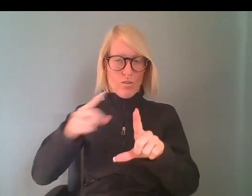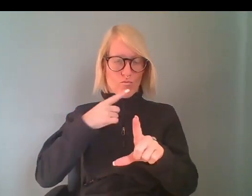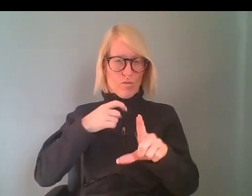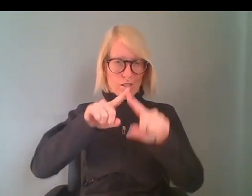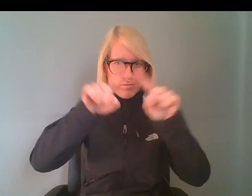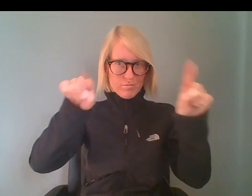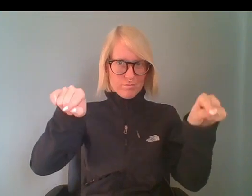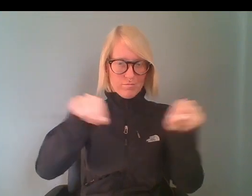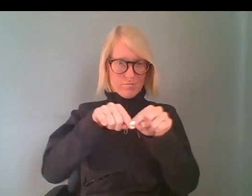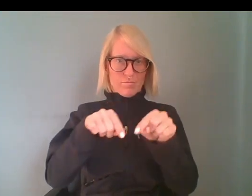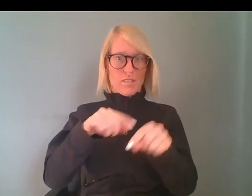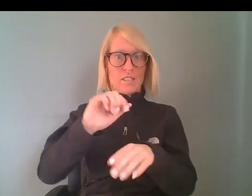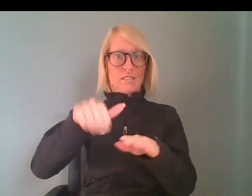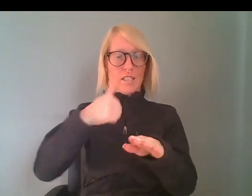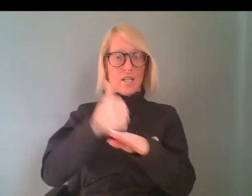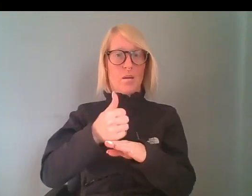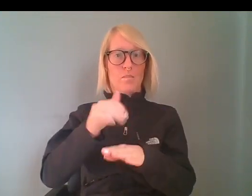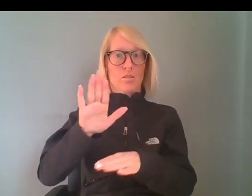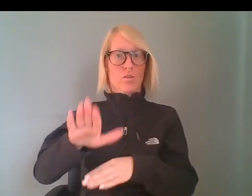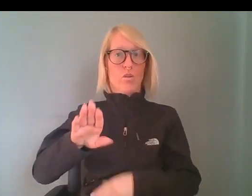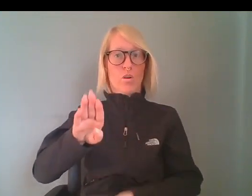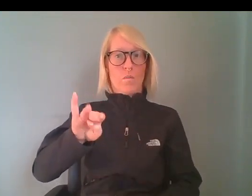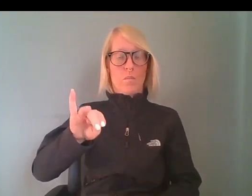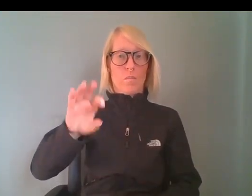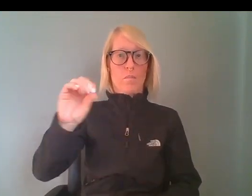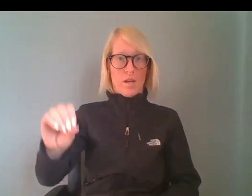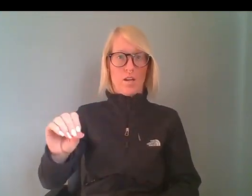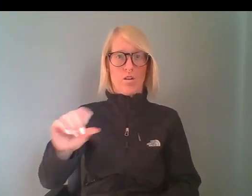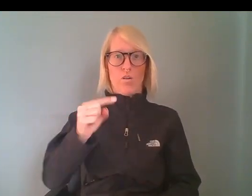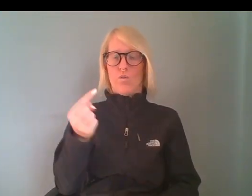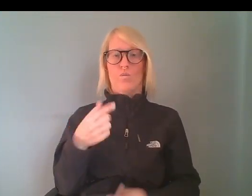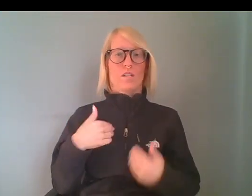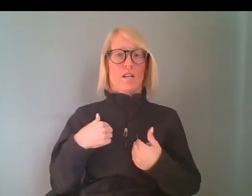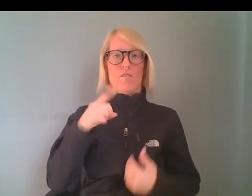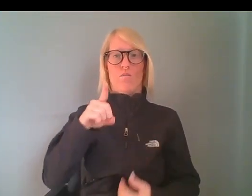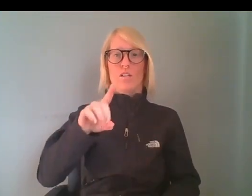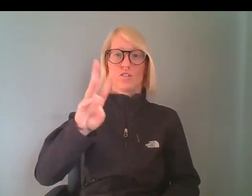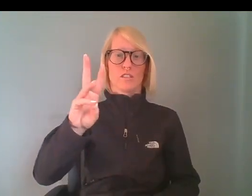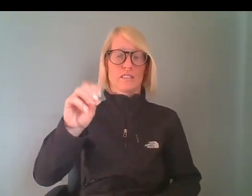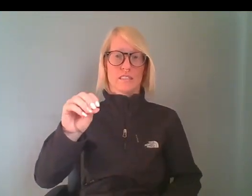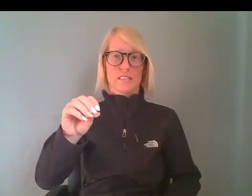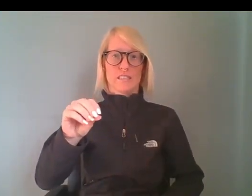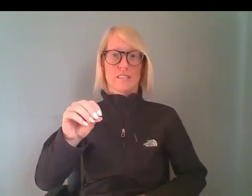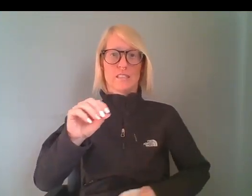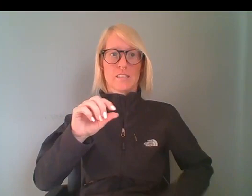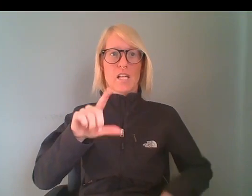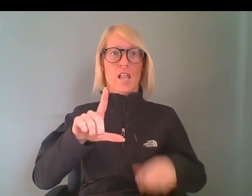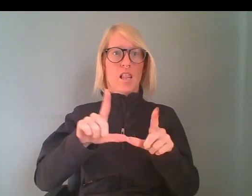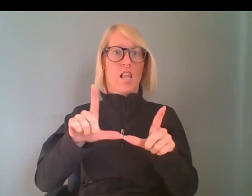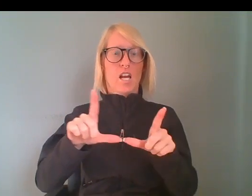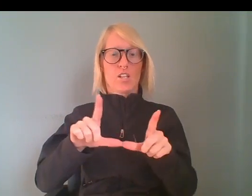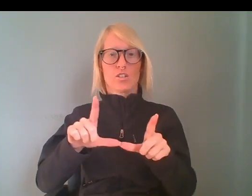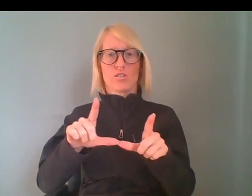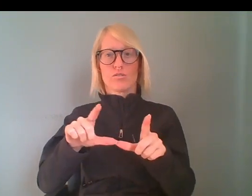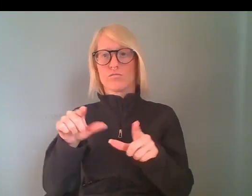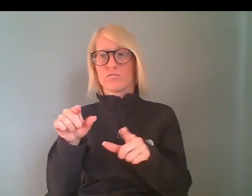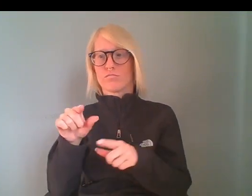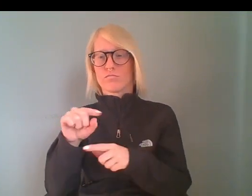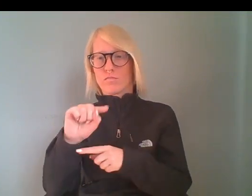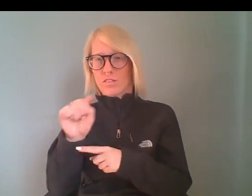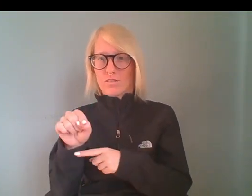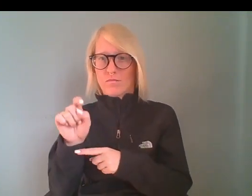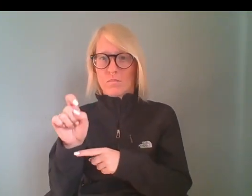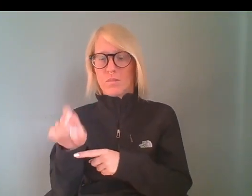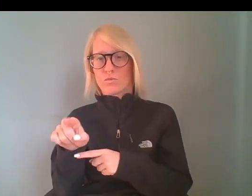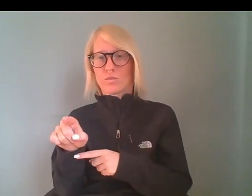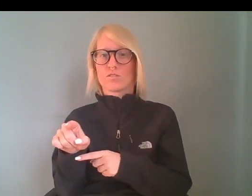said your bio, you only have 160 characters, so I put things, mine is about what I'm tweeting about, just